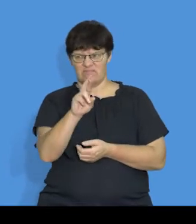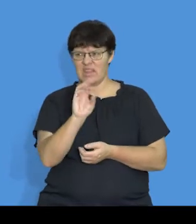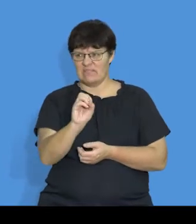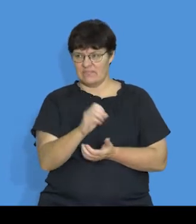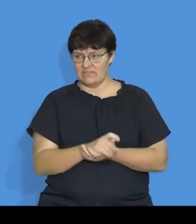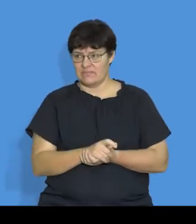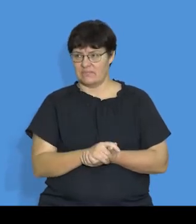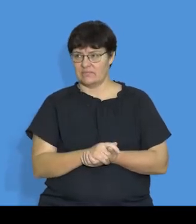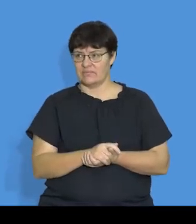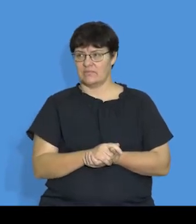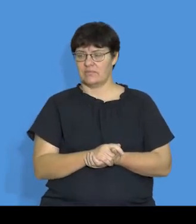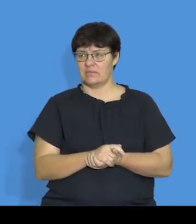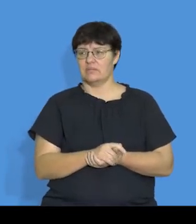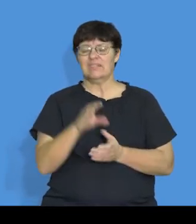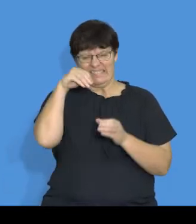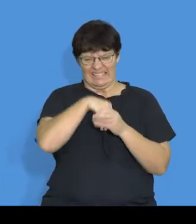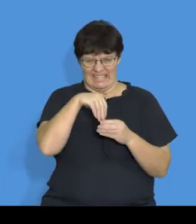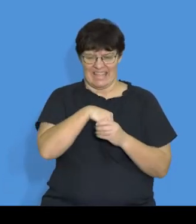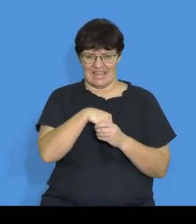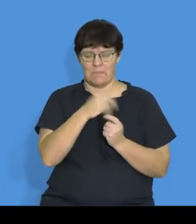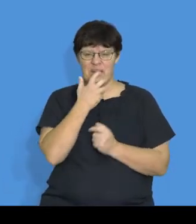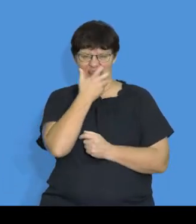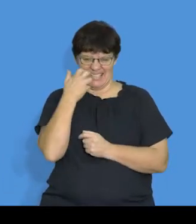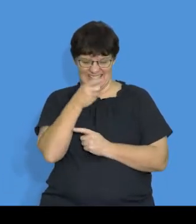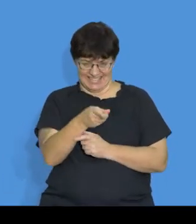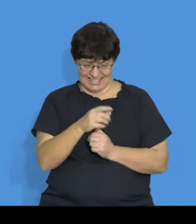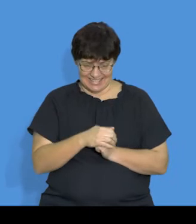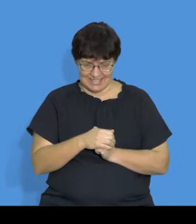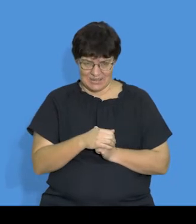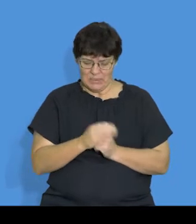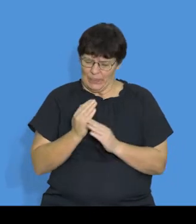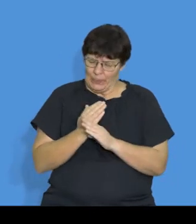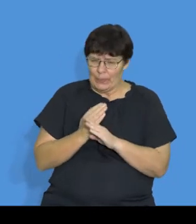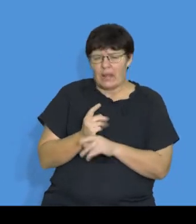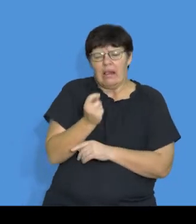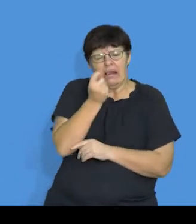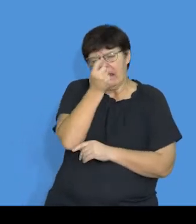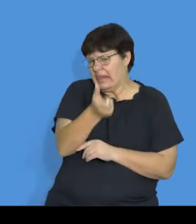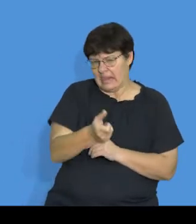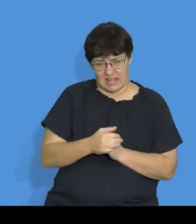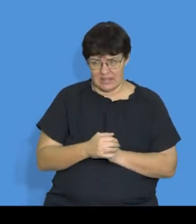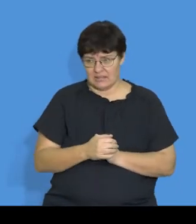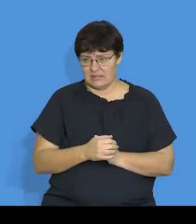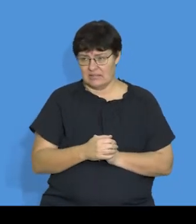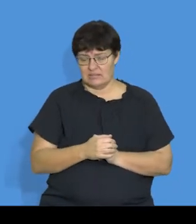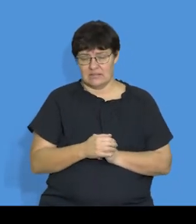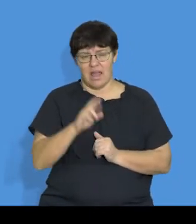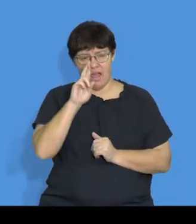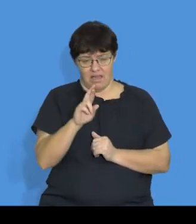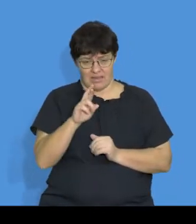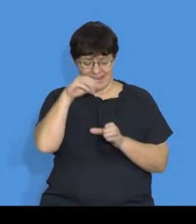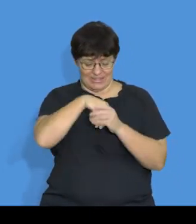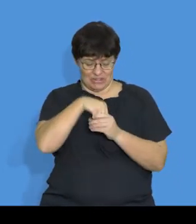that is inside the battery. So there is some small resistance inside the battery. Take note of the symbol of the internal